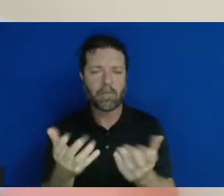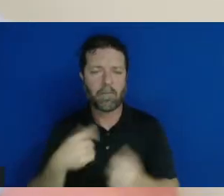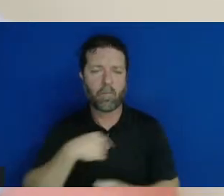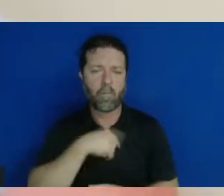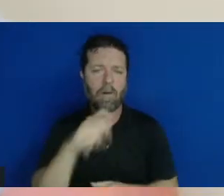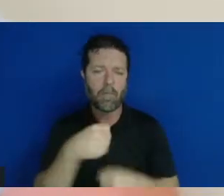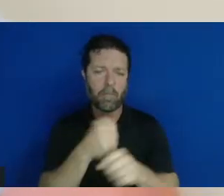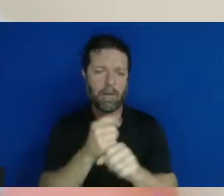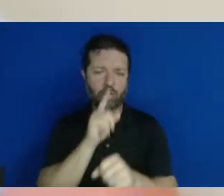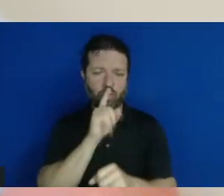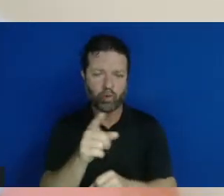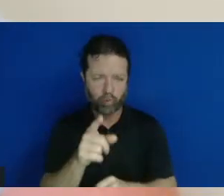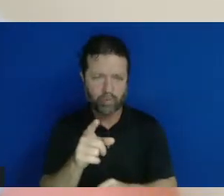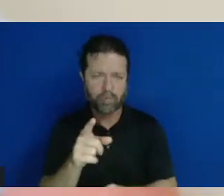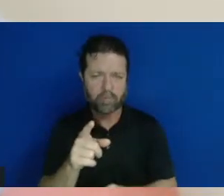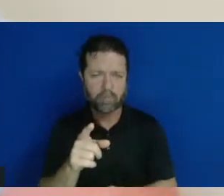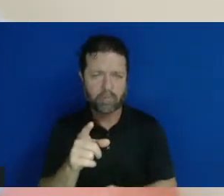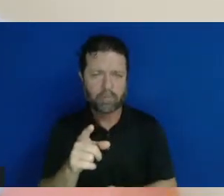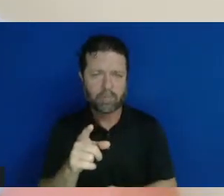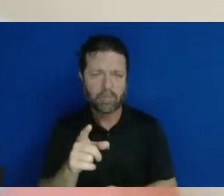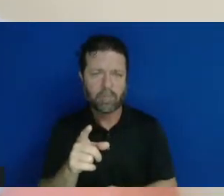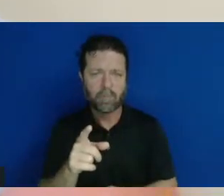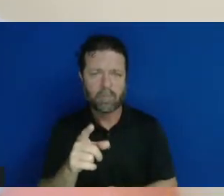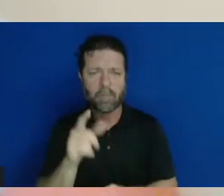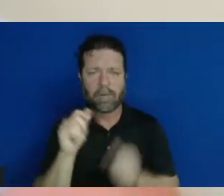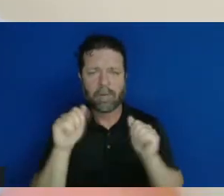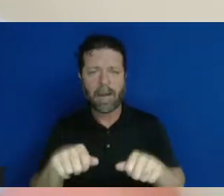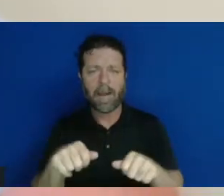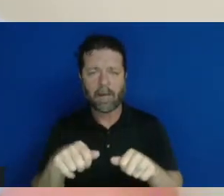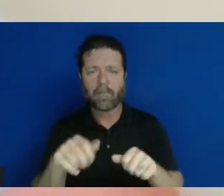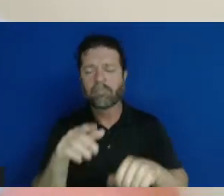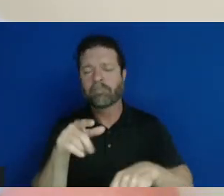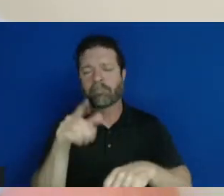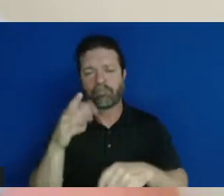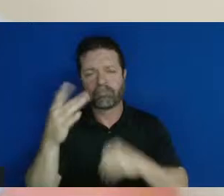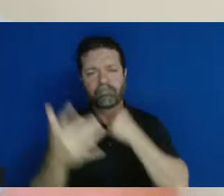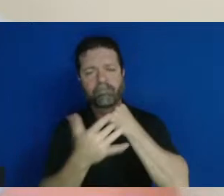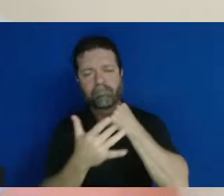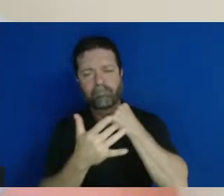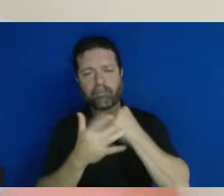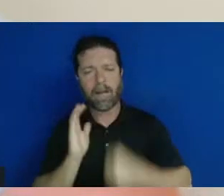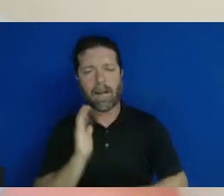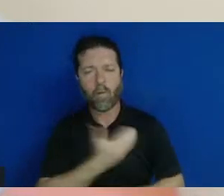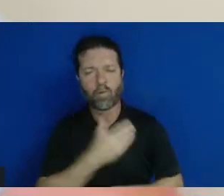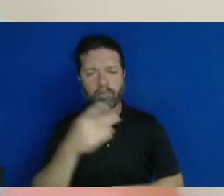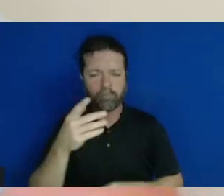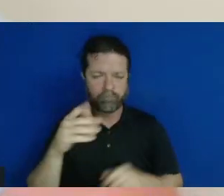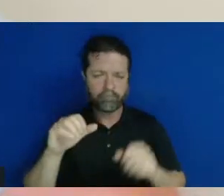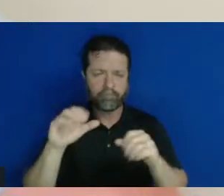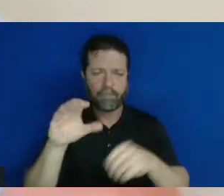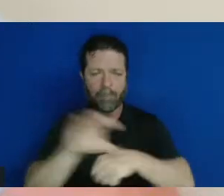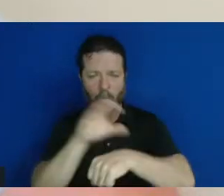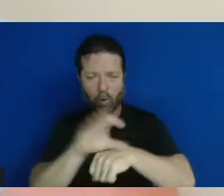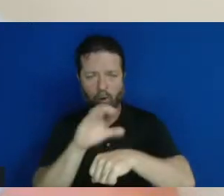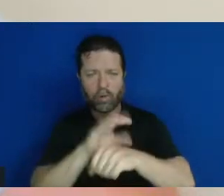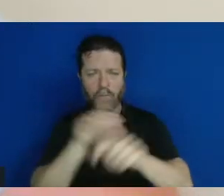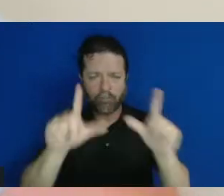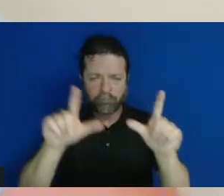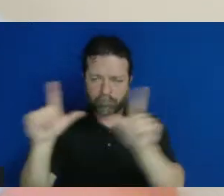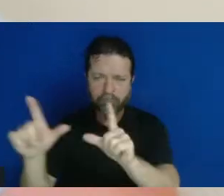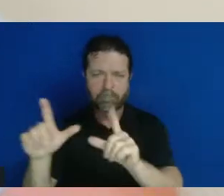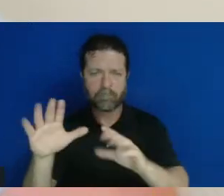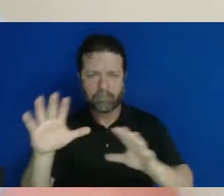um, something that we can rely on, something we can depend on. There's too many variables outside of that. So, in certain